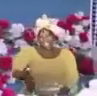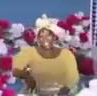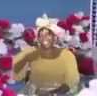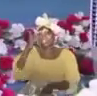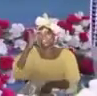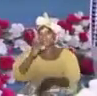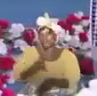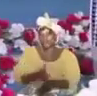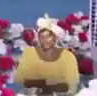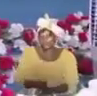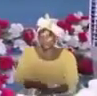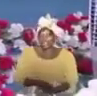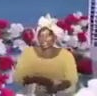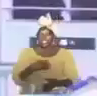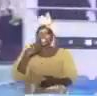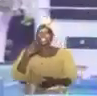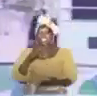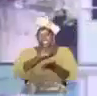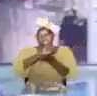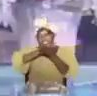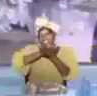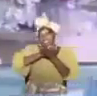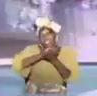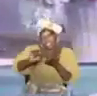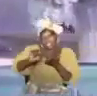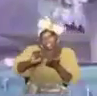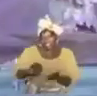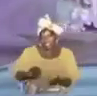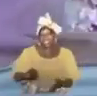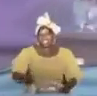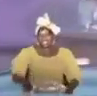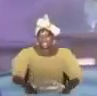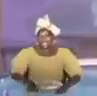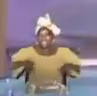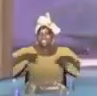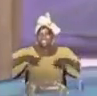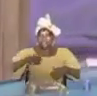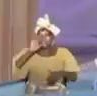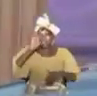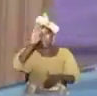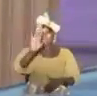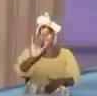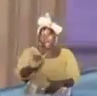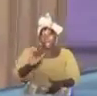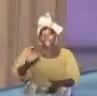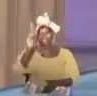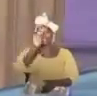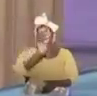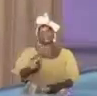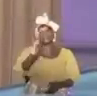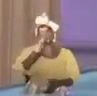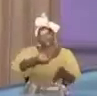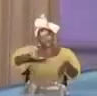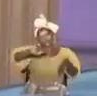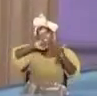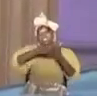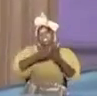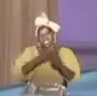the saints excel by the use of keys. A key stands for